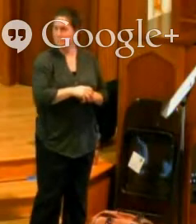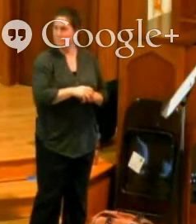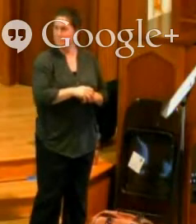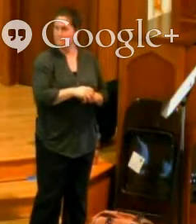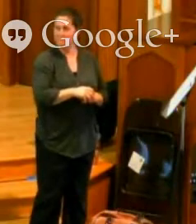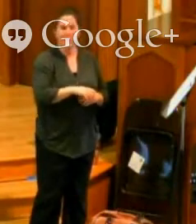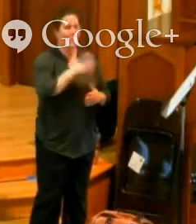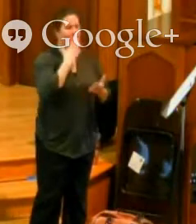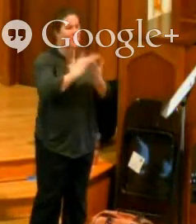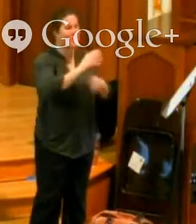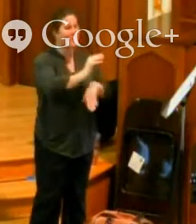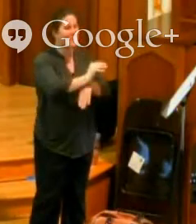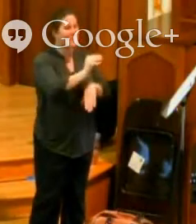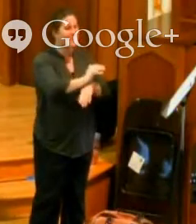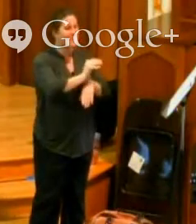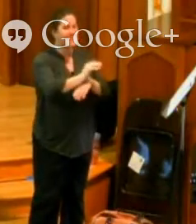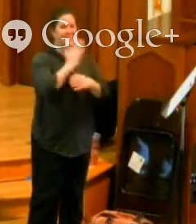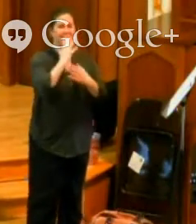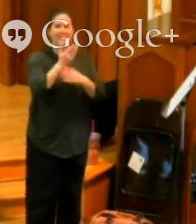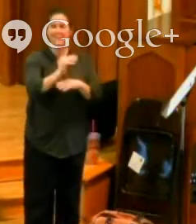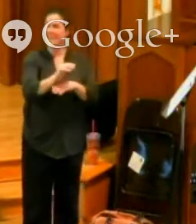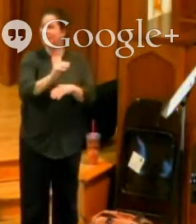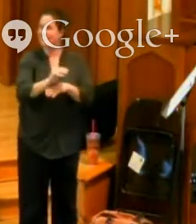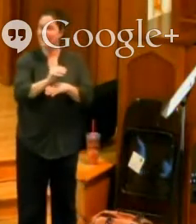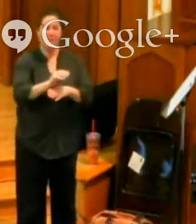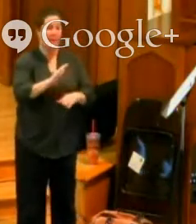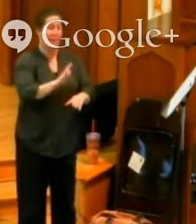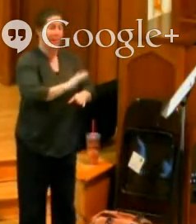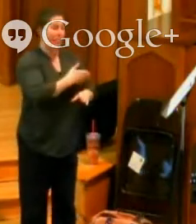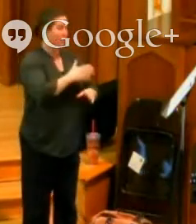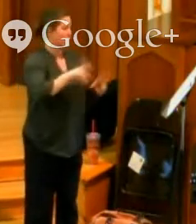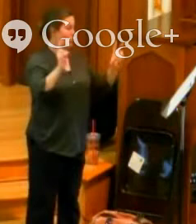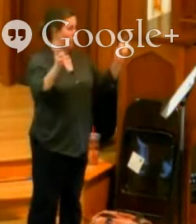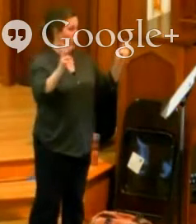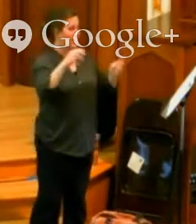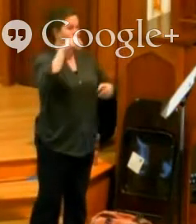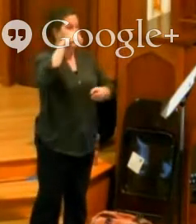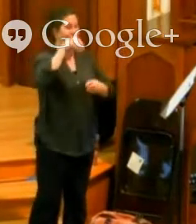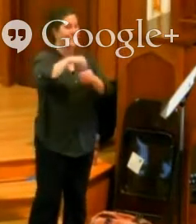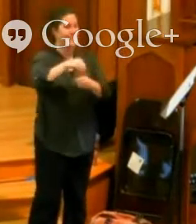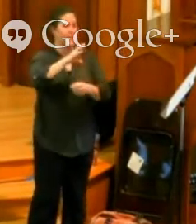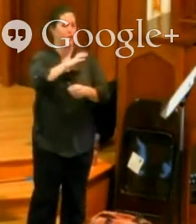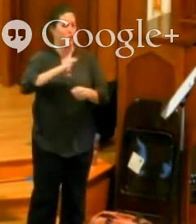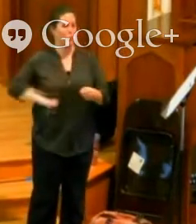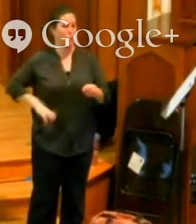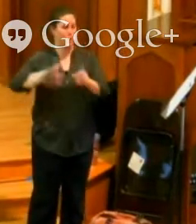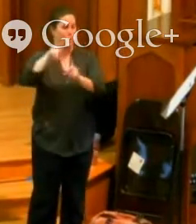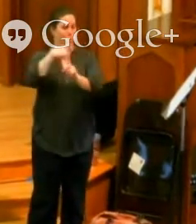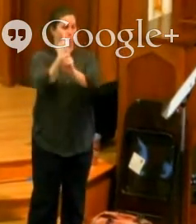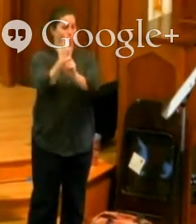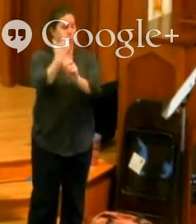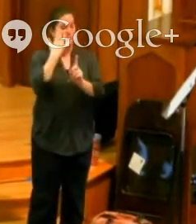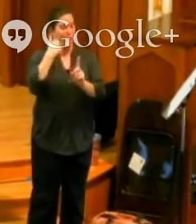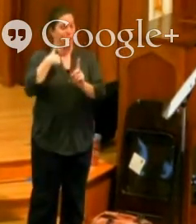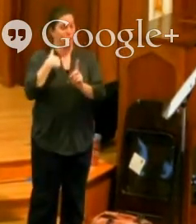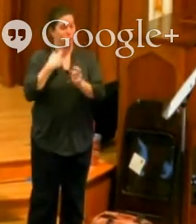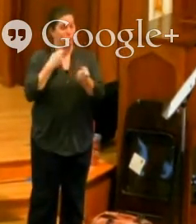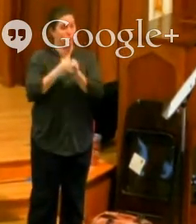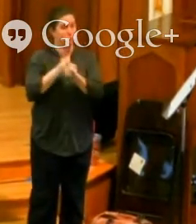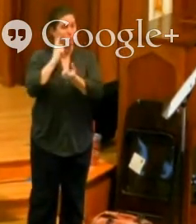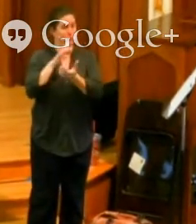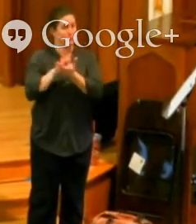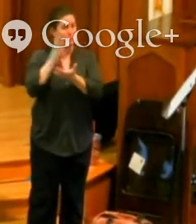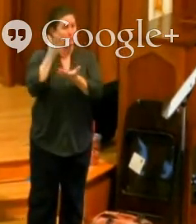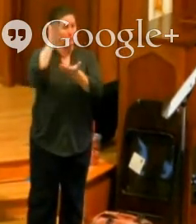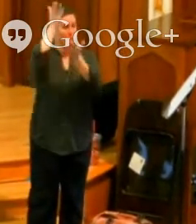Good evening. The song I'm going to sing is called In Christ Alone, because I believe that he is the only thing